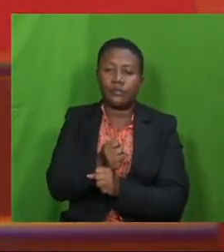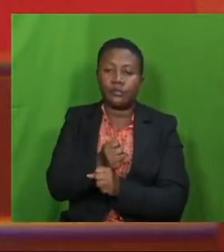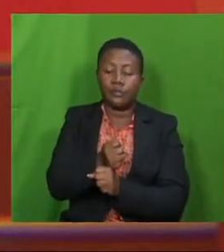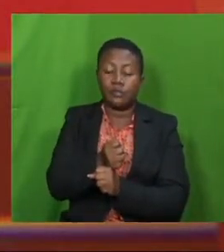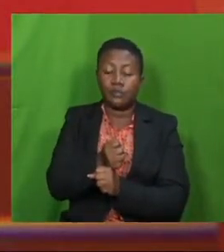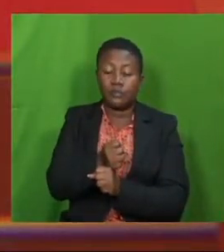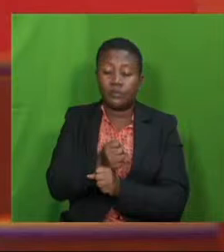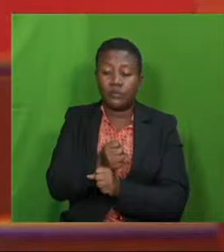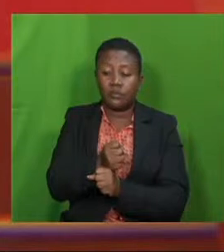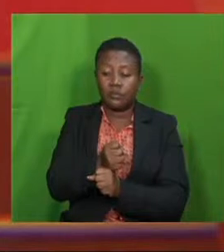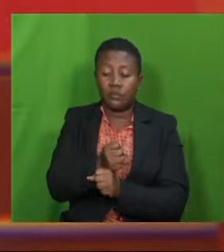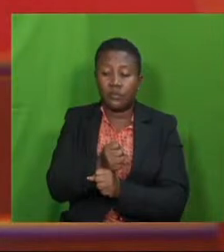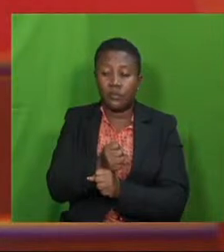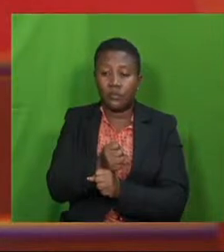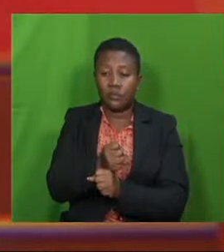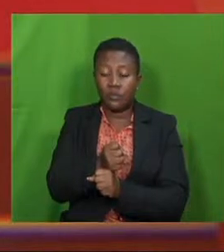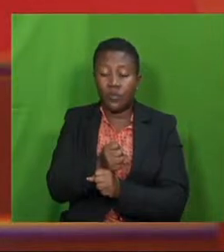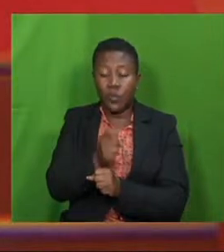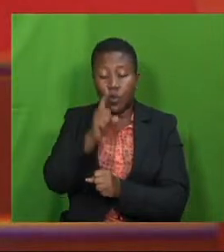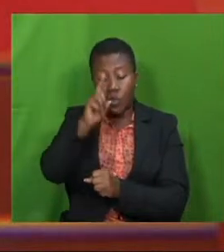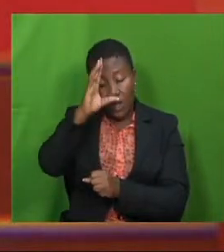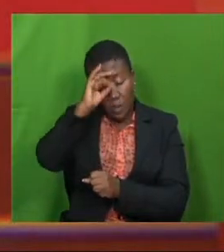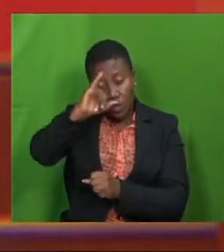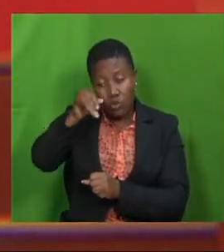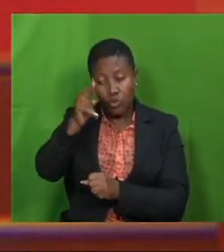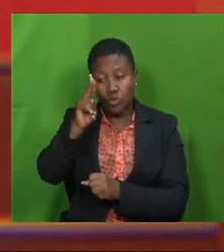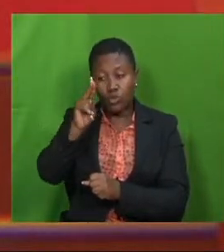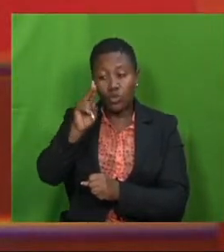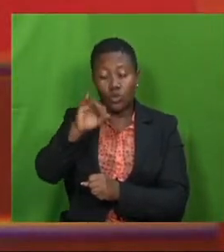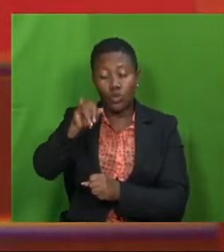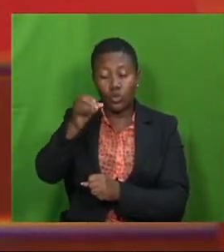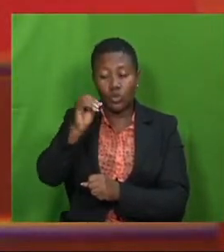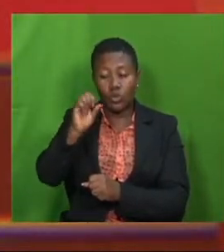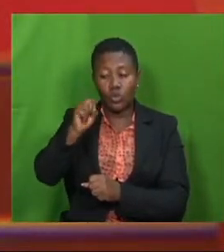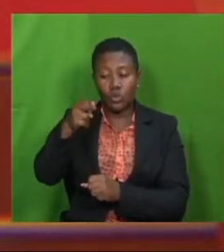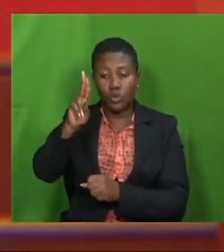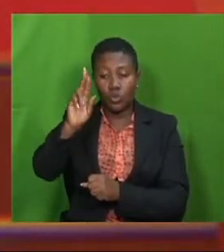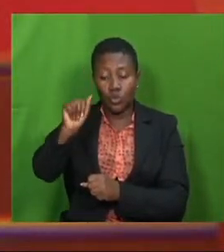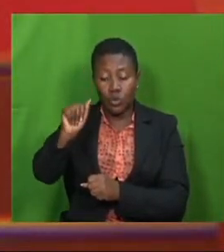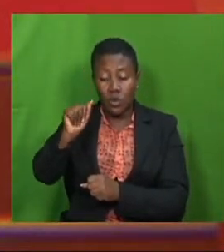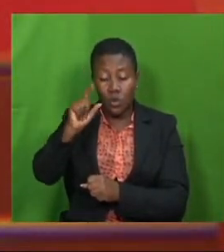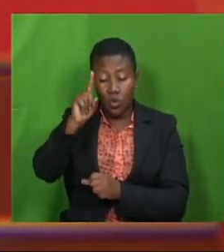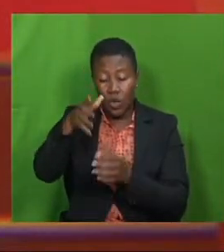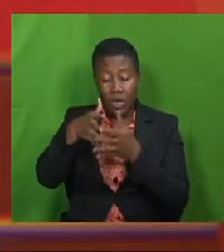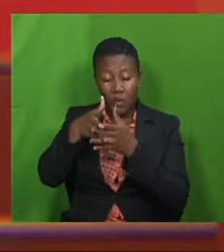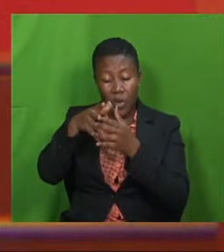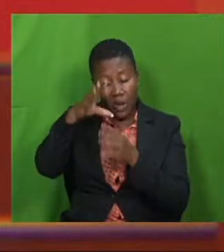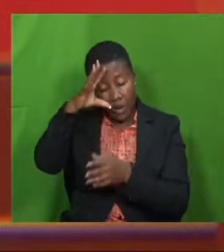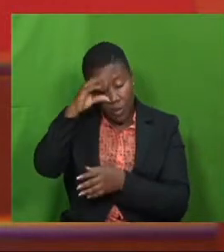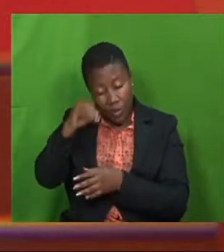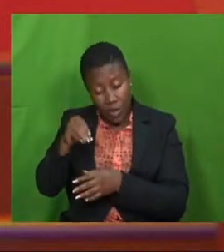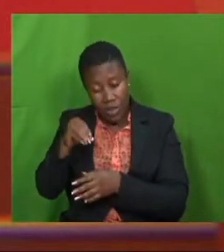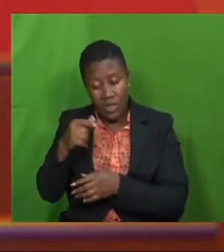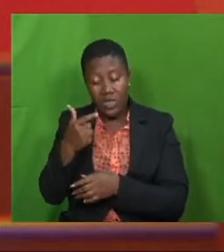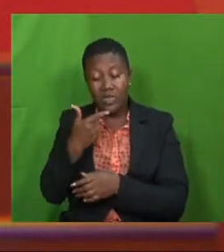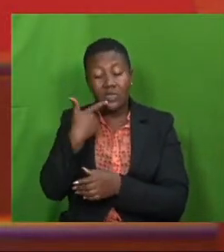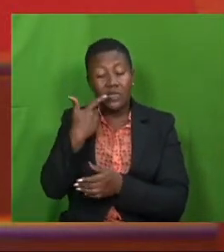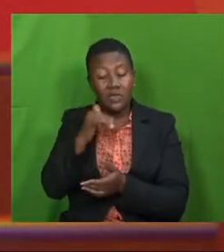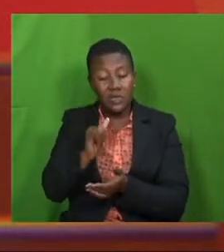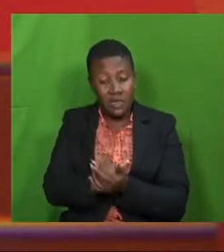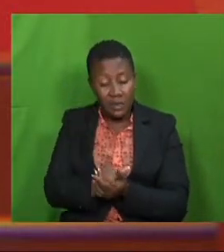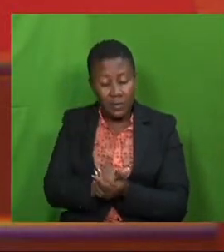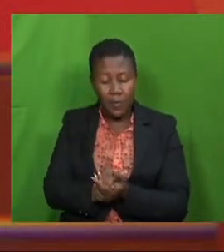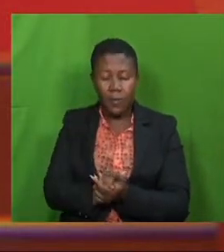According to Joshua J. Marine, a renowned American author known for his quote, and I